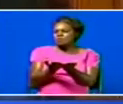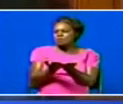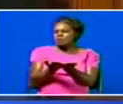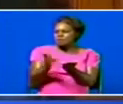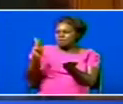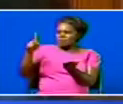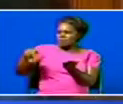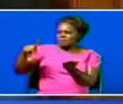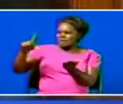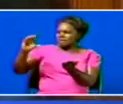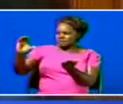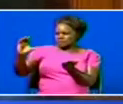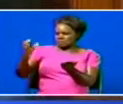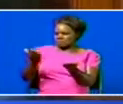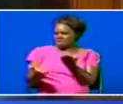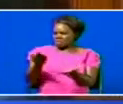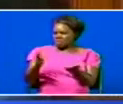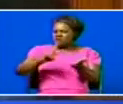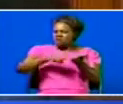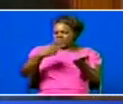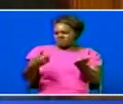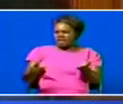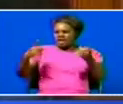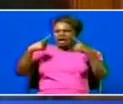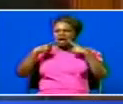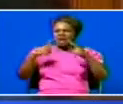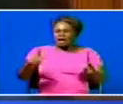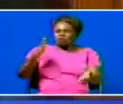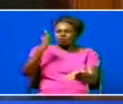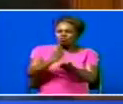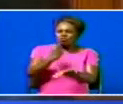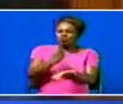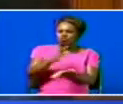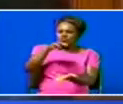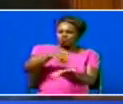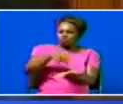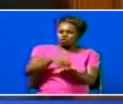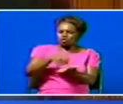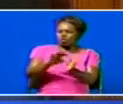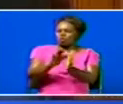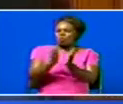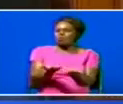Did KPLC fail to declare the true position of their books?